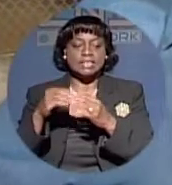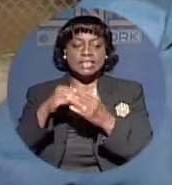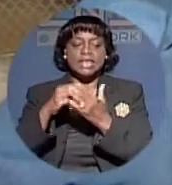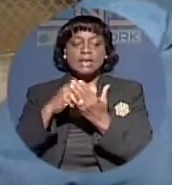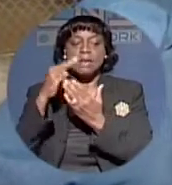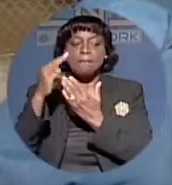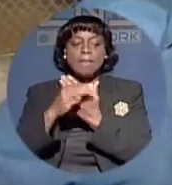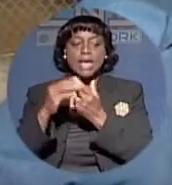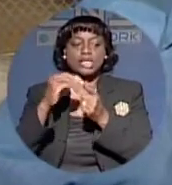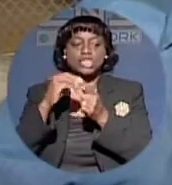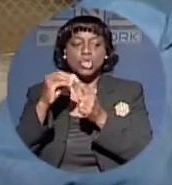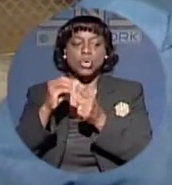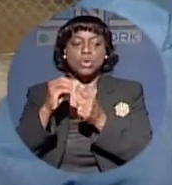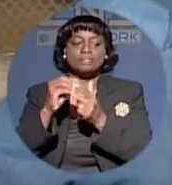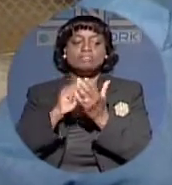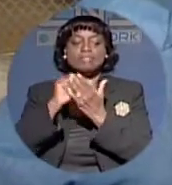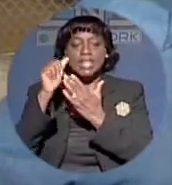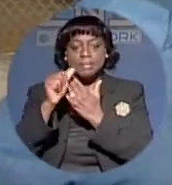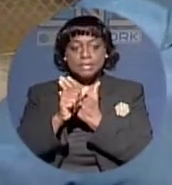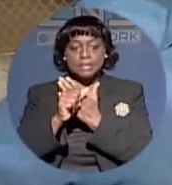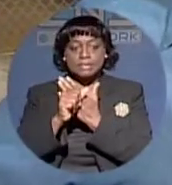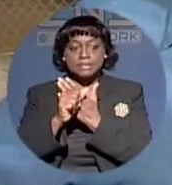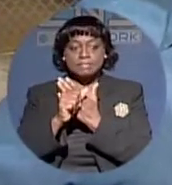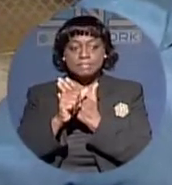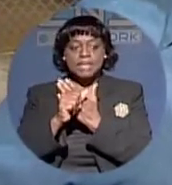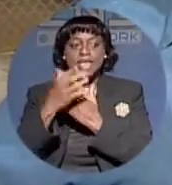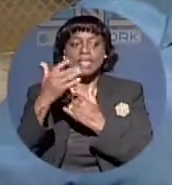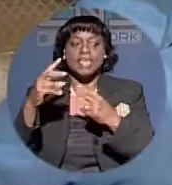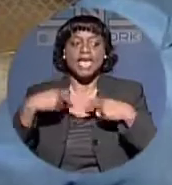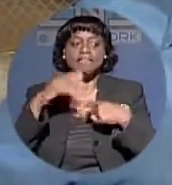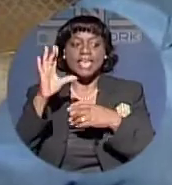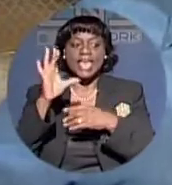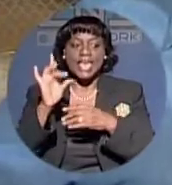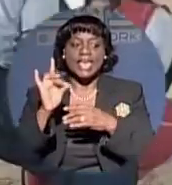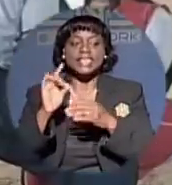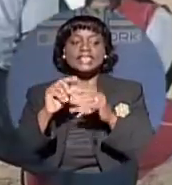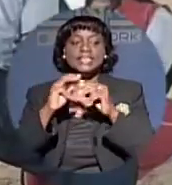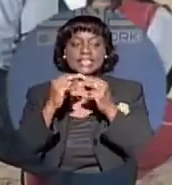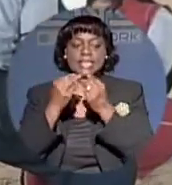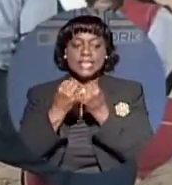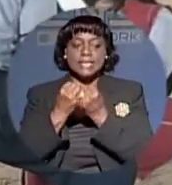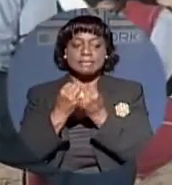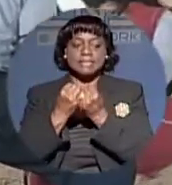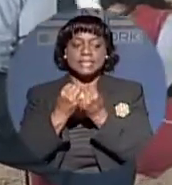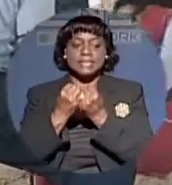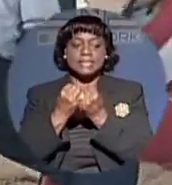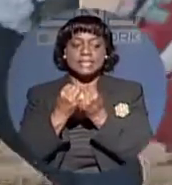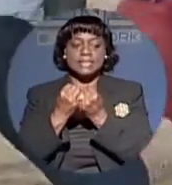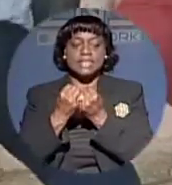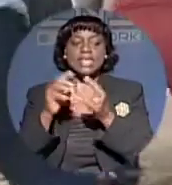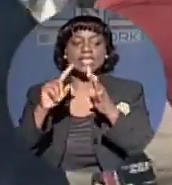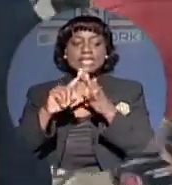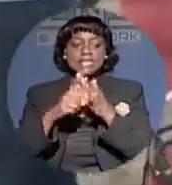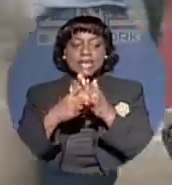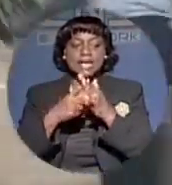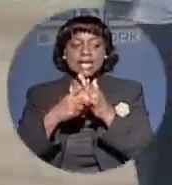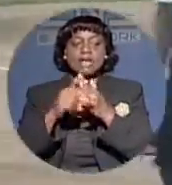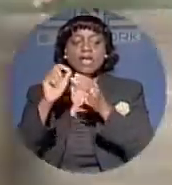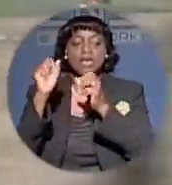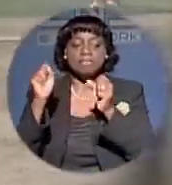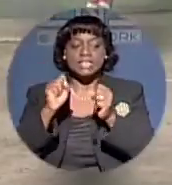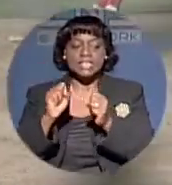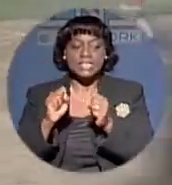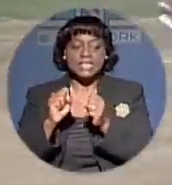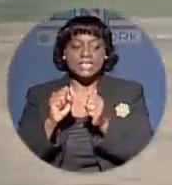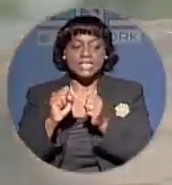has in excess of eight teams. And according to that, I've been through all of their constitution at the start of their season. Now, I don't know whether they do it